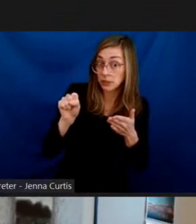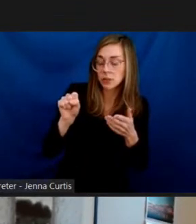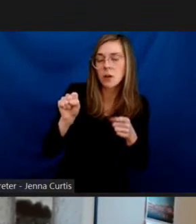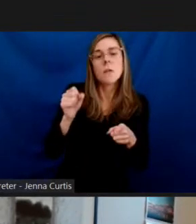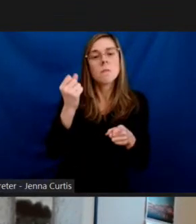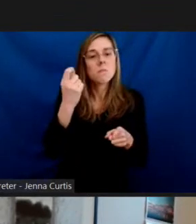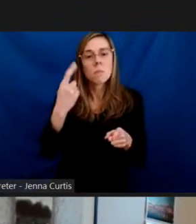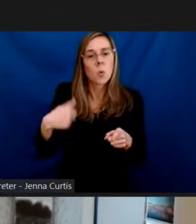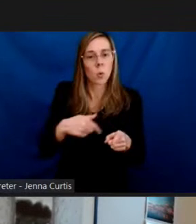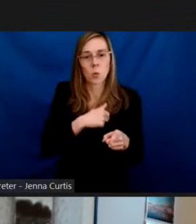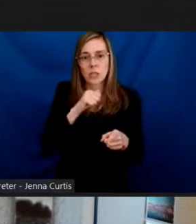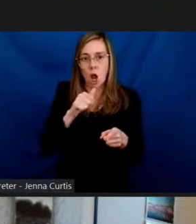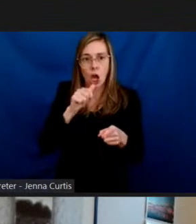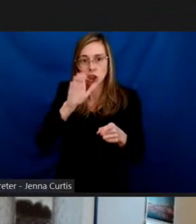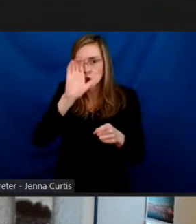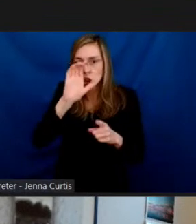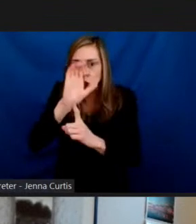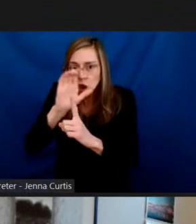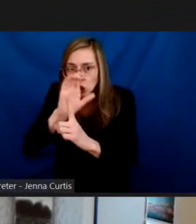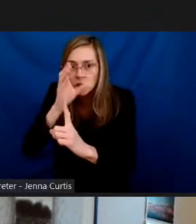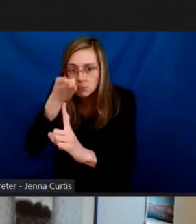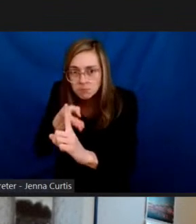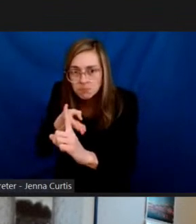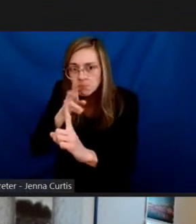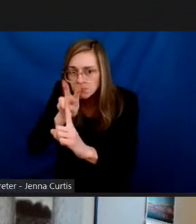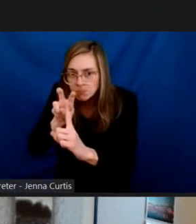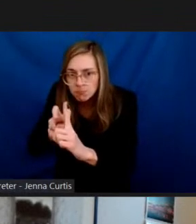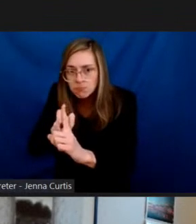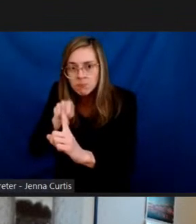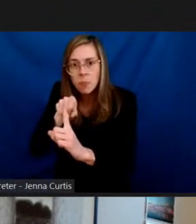at the gate.